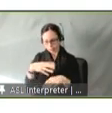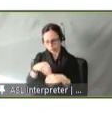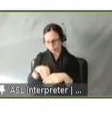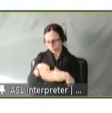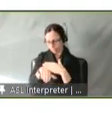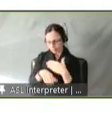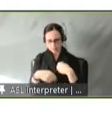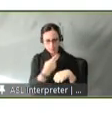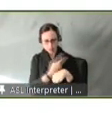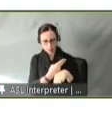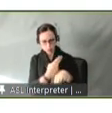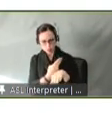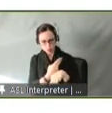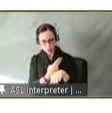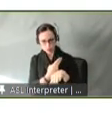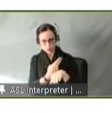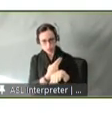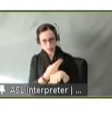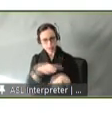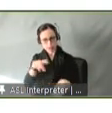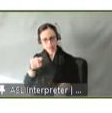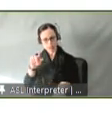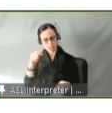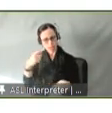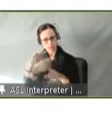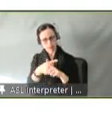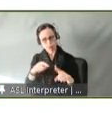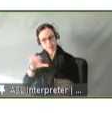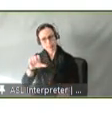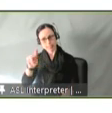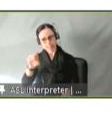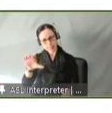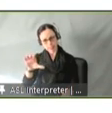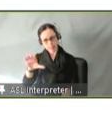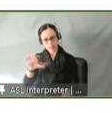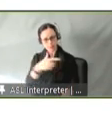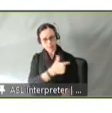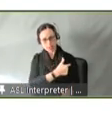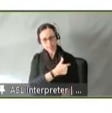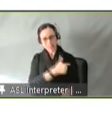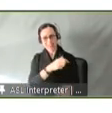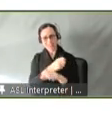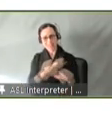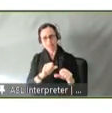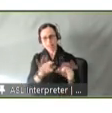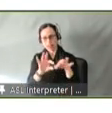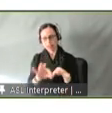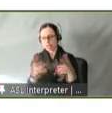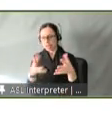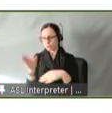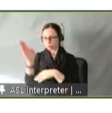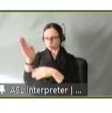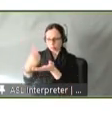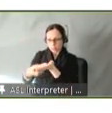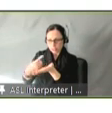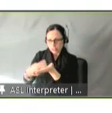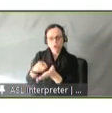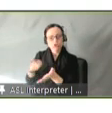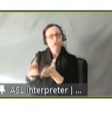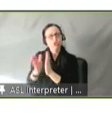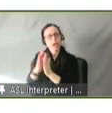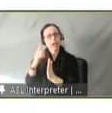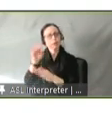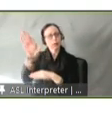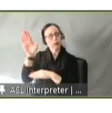and using data from the CDC's Vaccine Safety Data Link. Following her discussion, Ms. Kane asked for a vote to